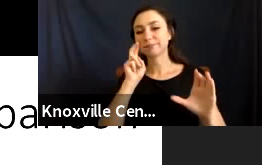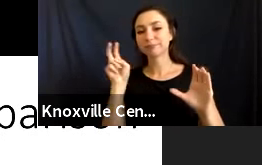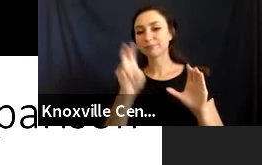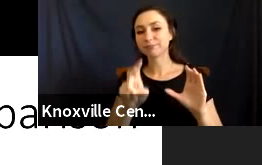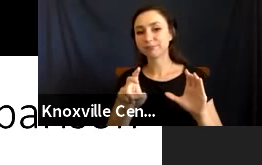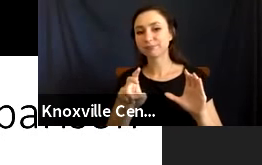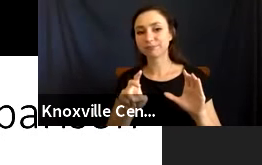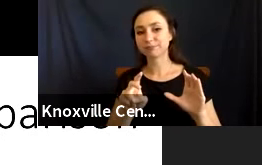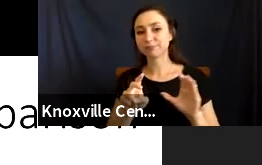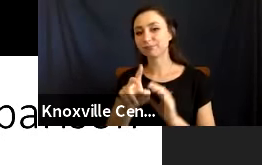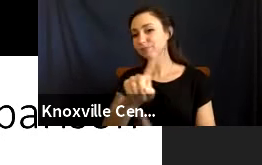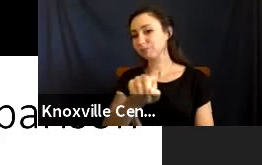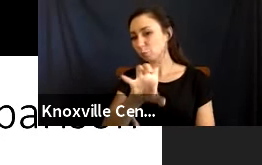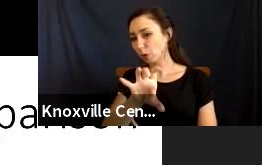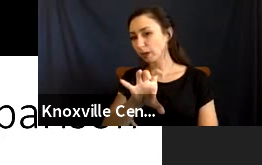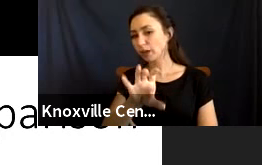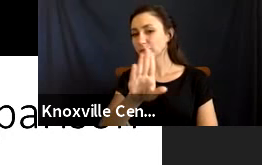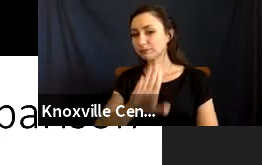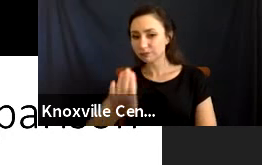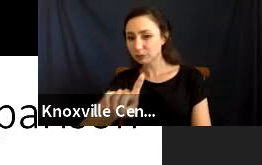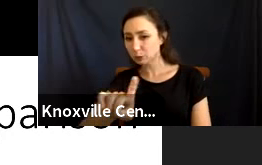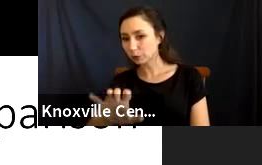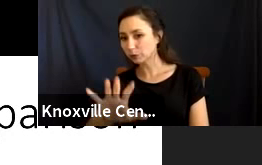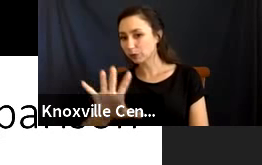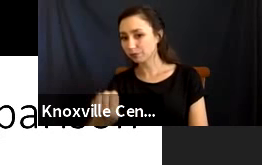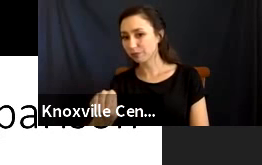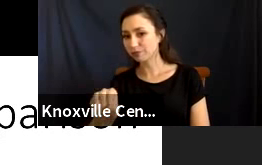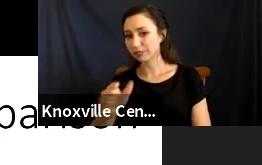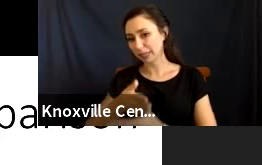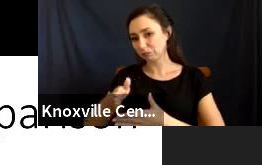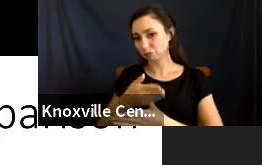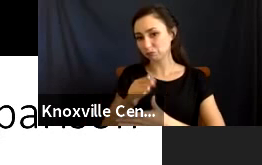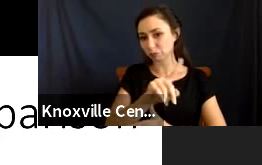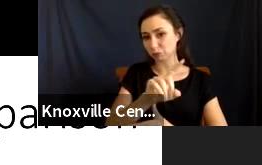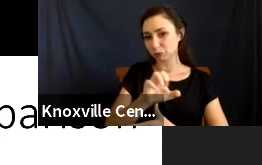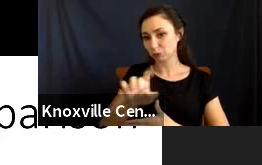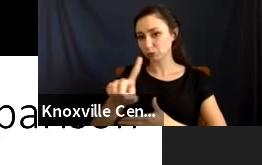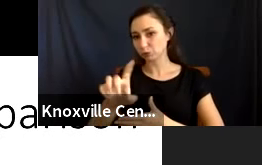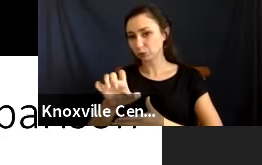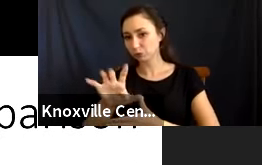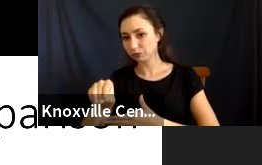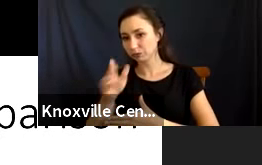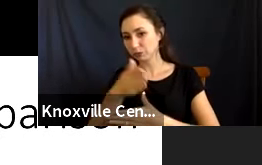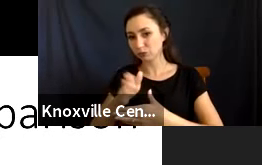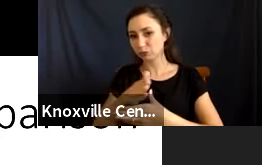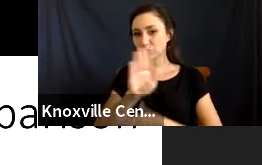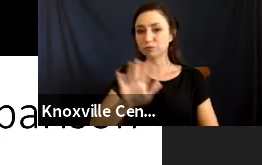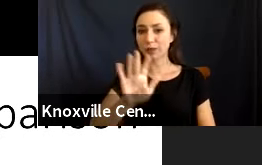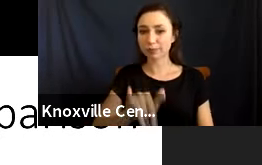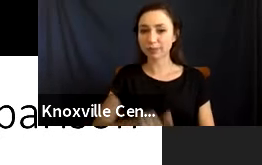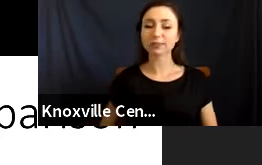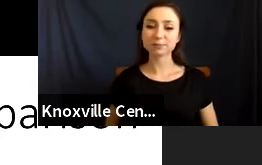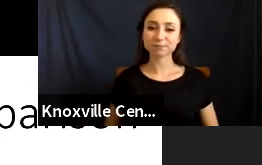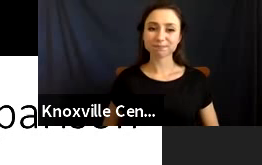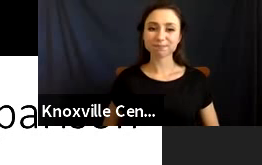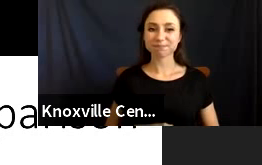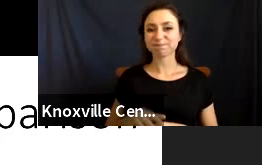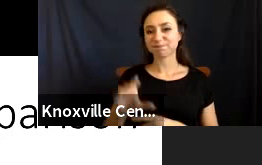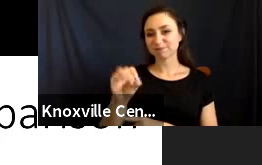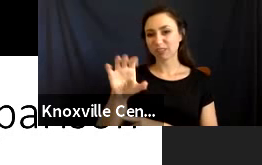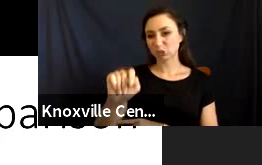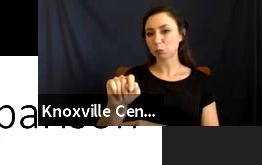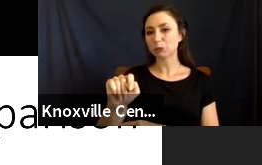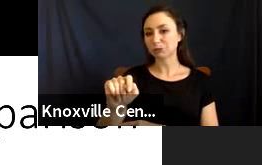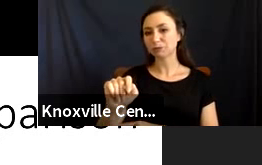this 100 to 150 range by really October 17th or